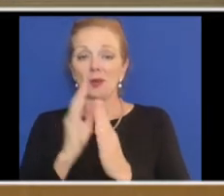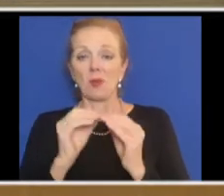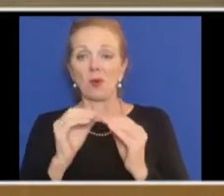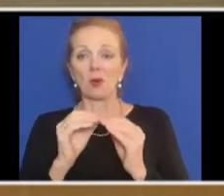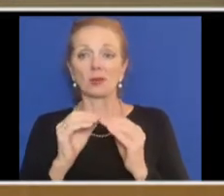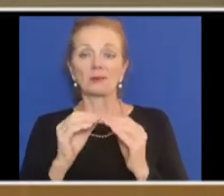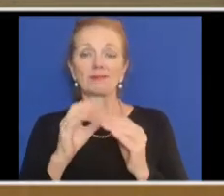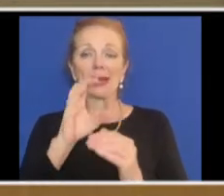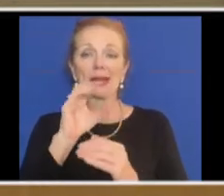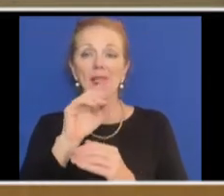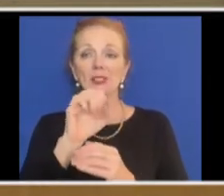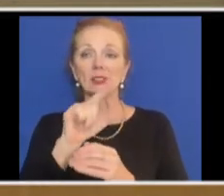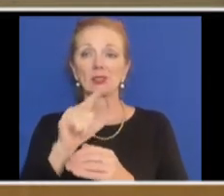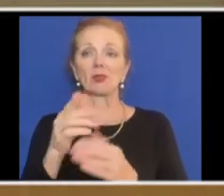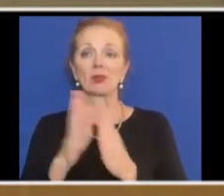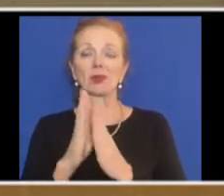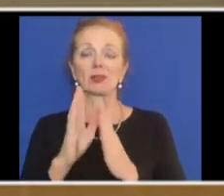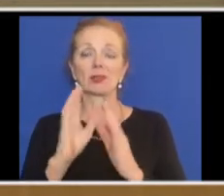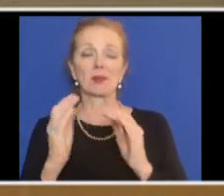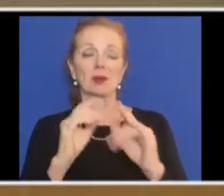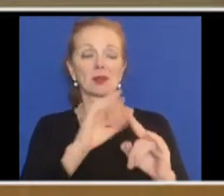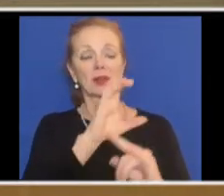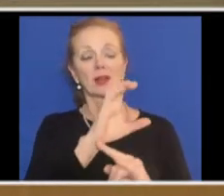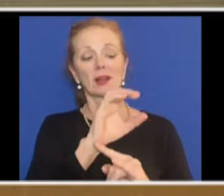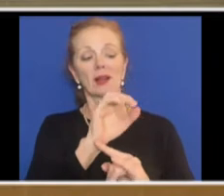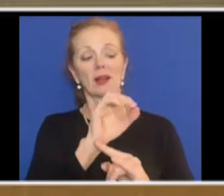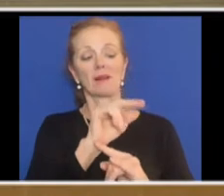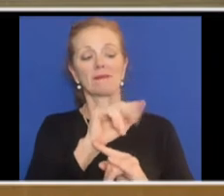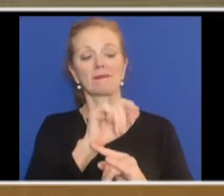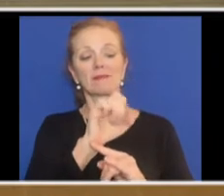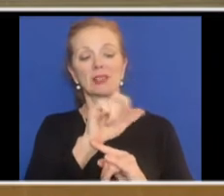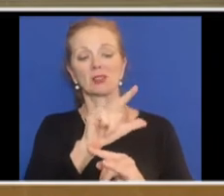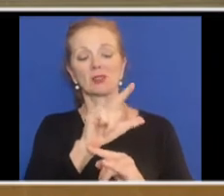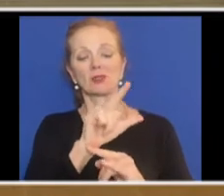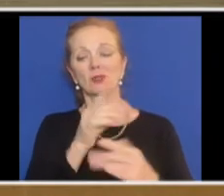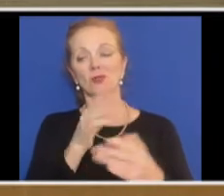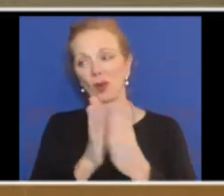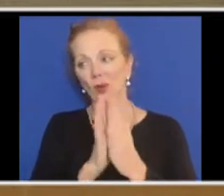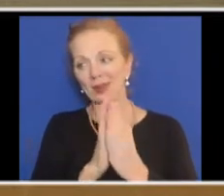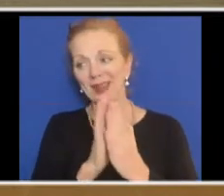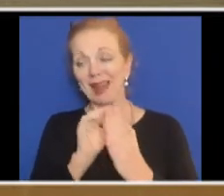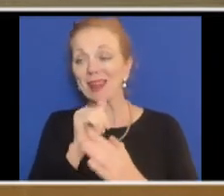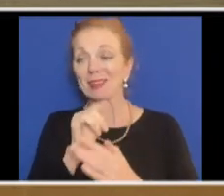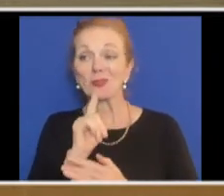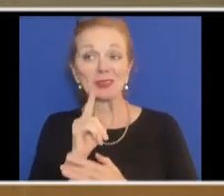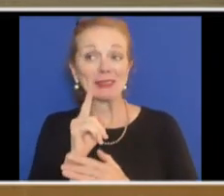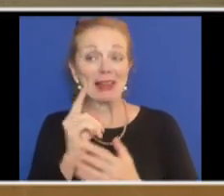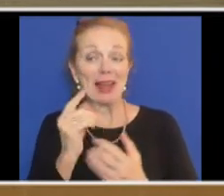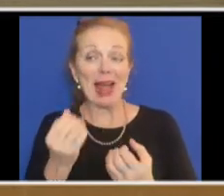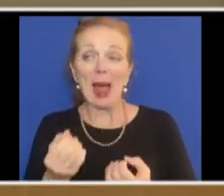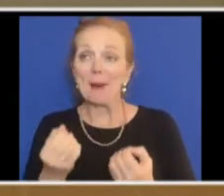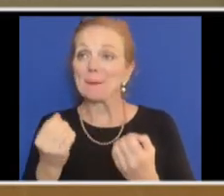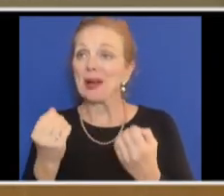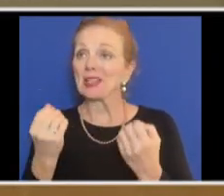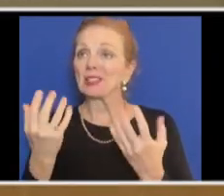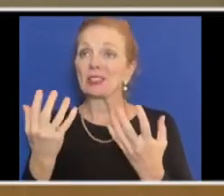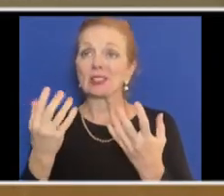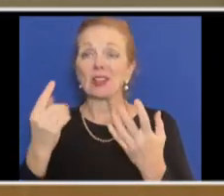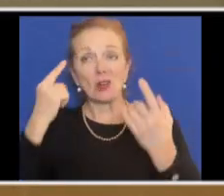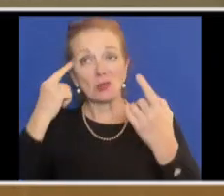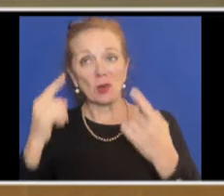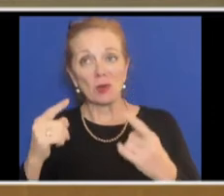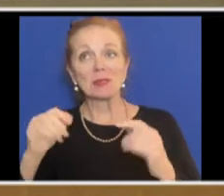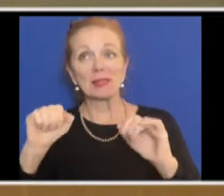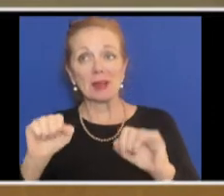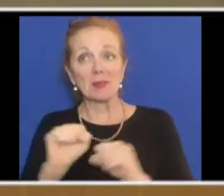request than a conventional request I'm not sure how much of agreements can be